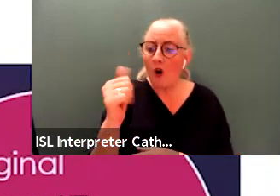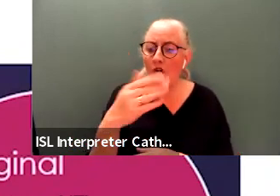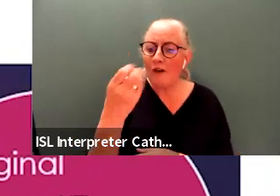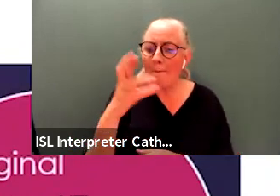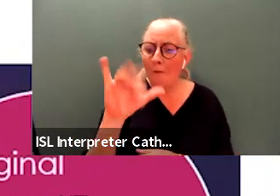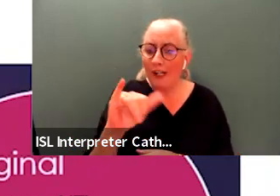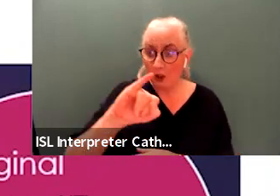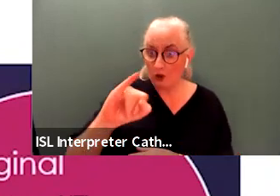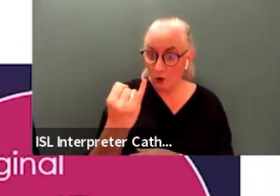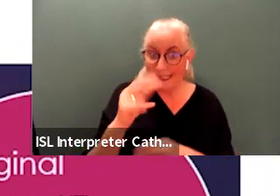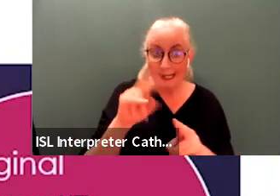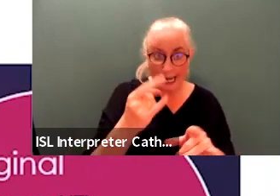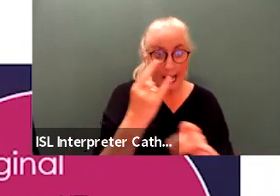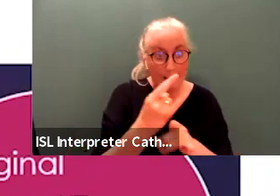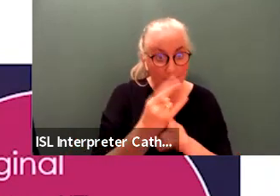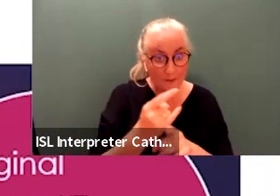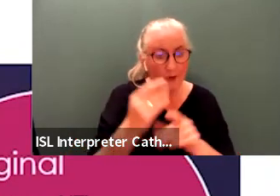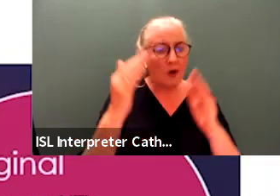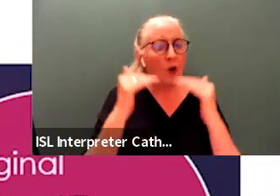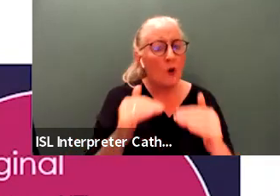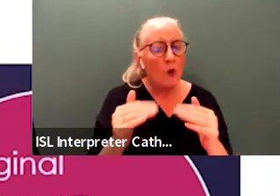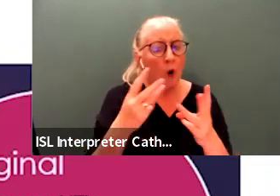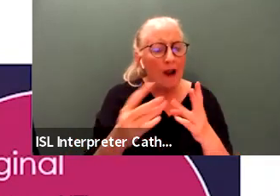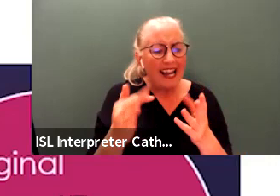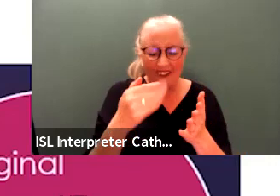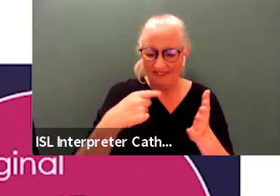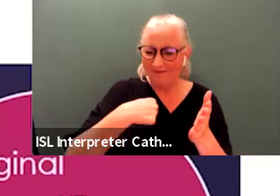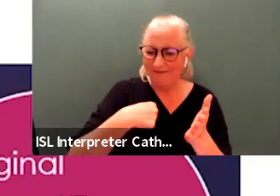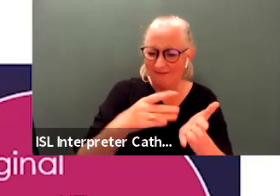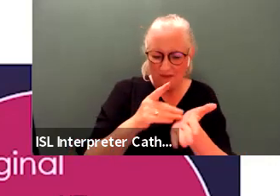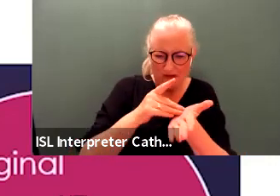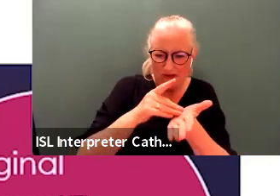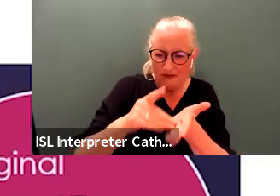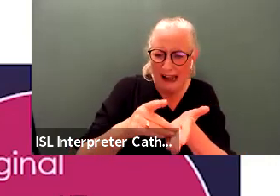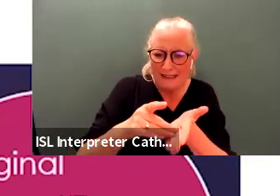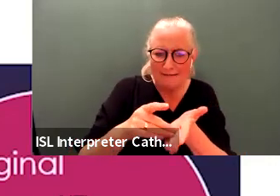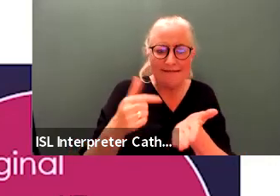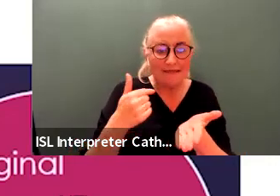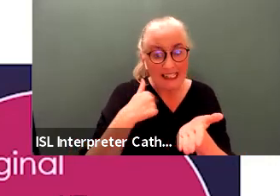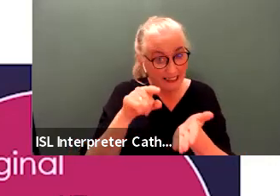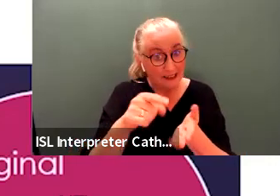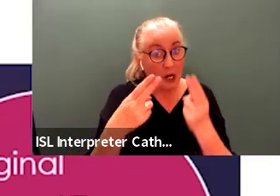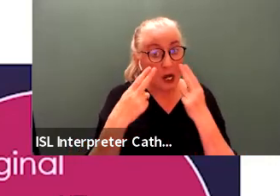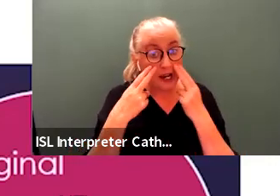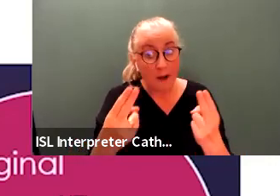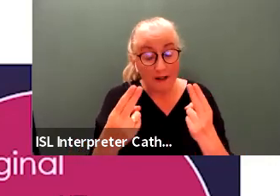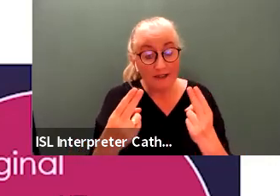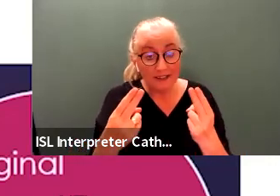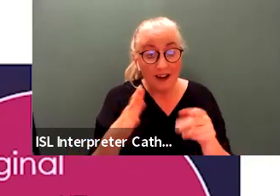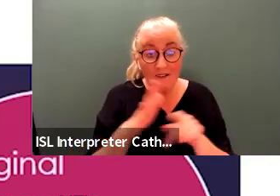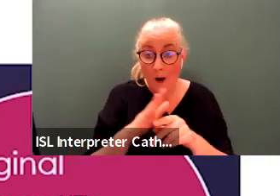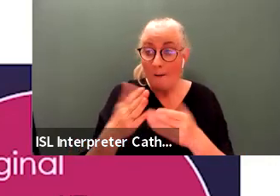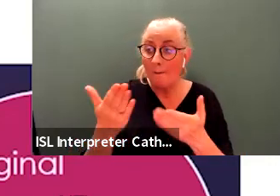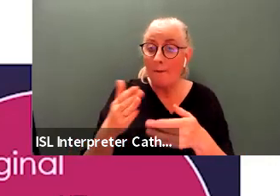as well. When we're looking at somebody who's very dry, and again, this is something that I would see quite commonly with menopausal